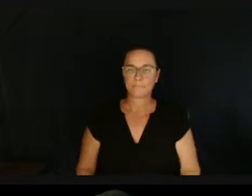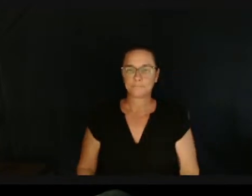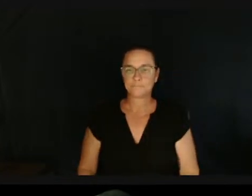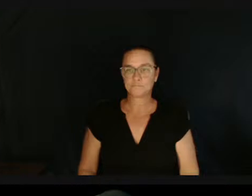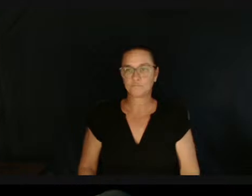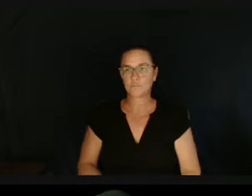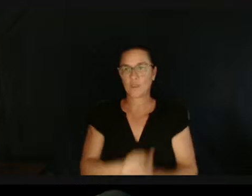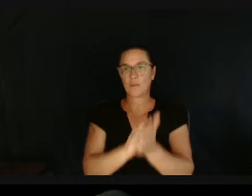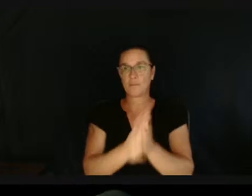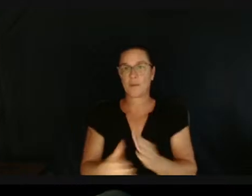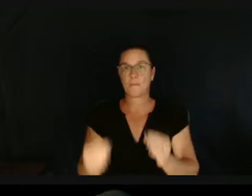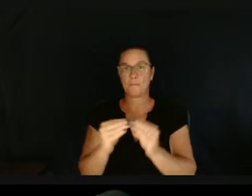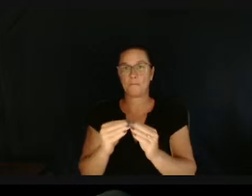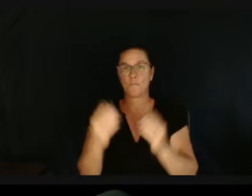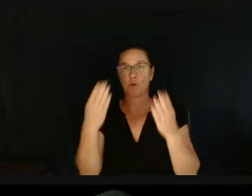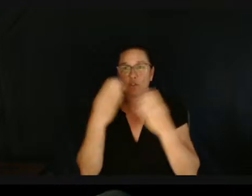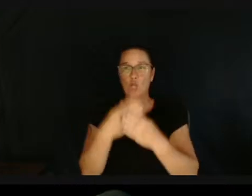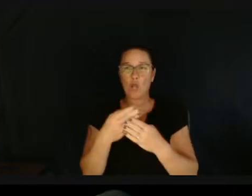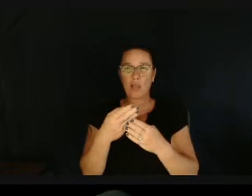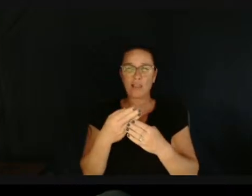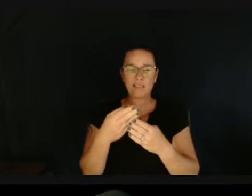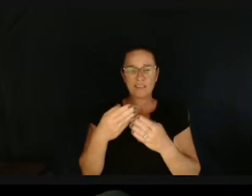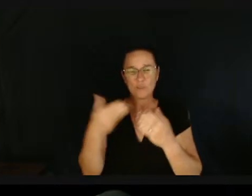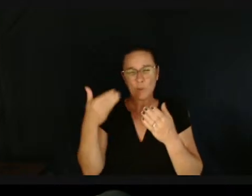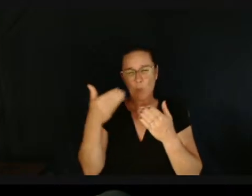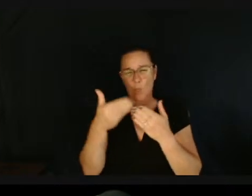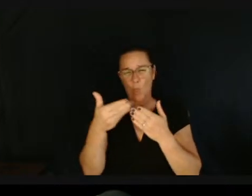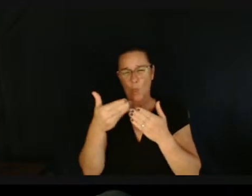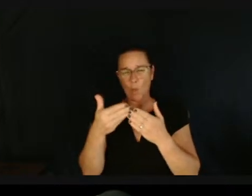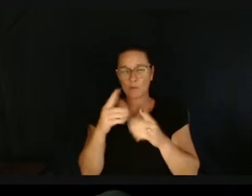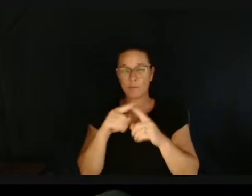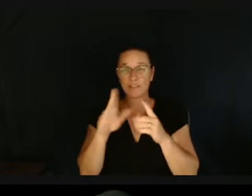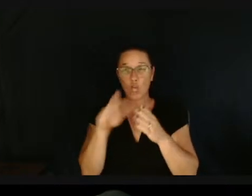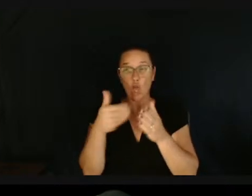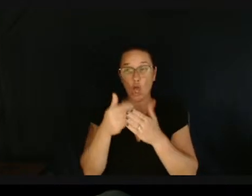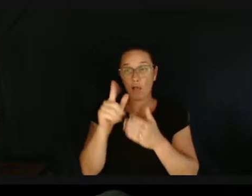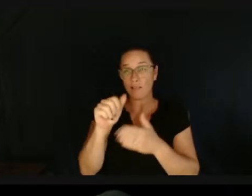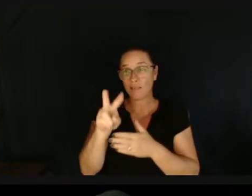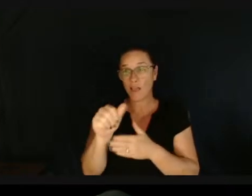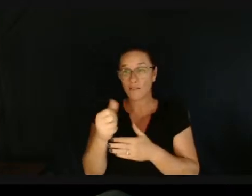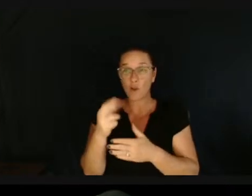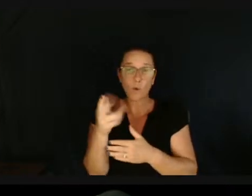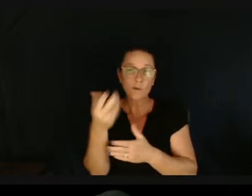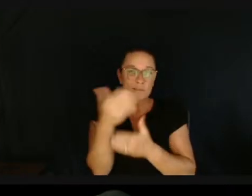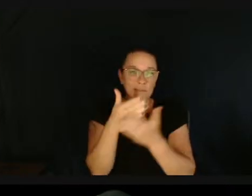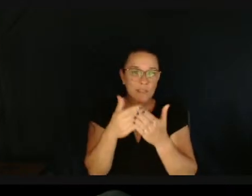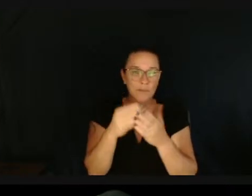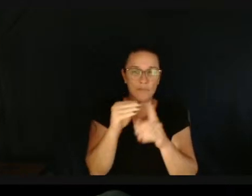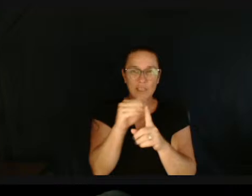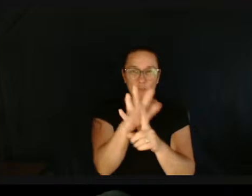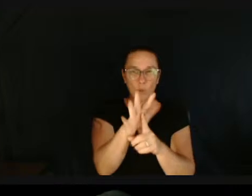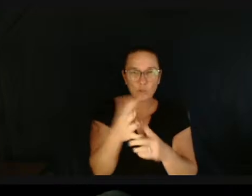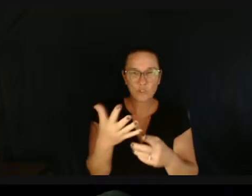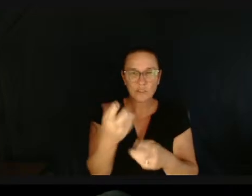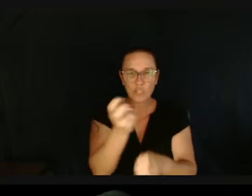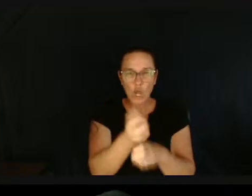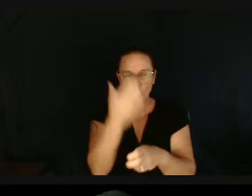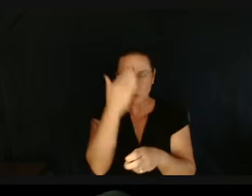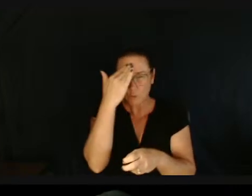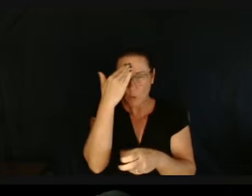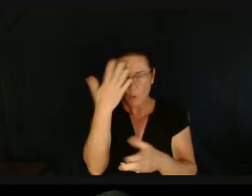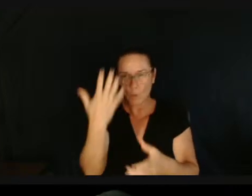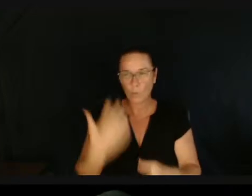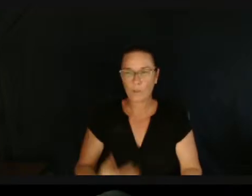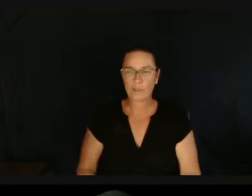darker, maybe we're getting to the edge of the screen, but is it really all lava, or is it some of it the exposure of the camera? And now it's getting hard to tell. Am I getting kind of